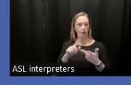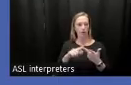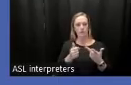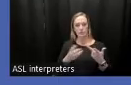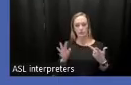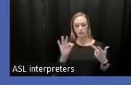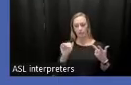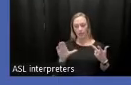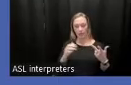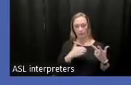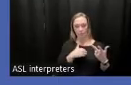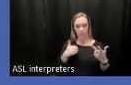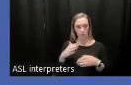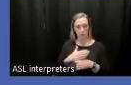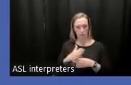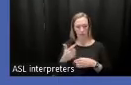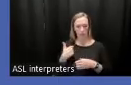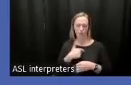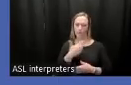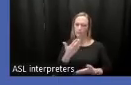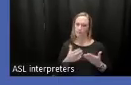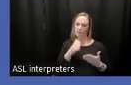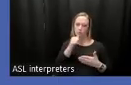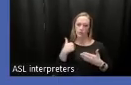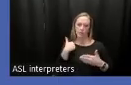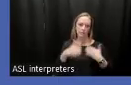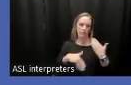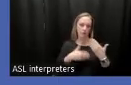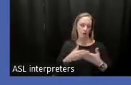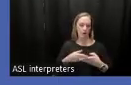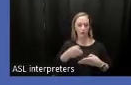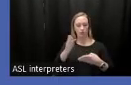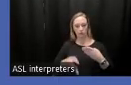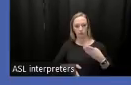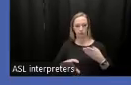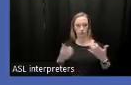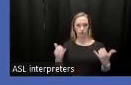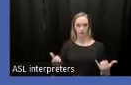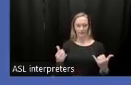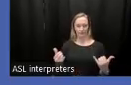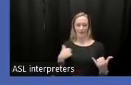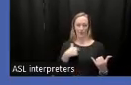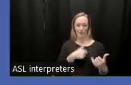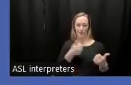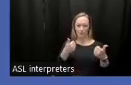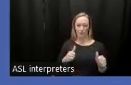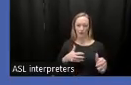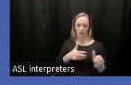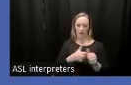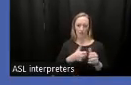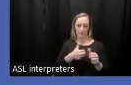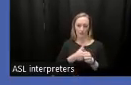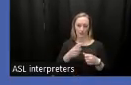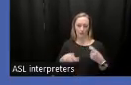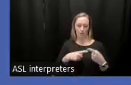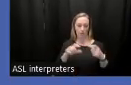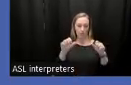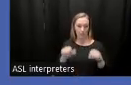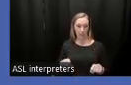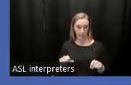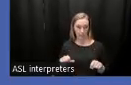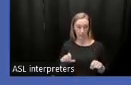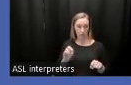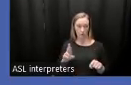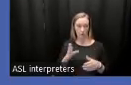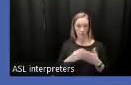We probably don't have them all done right now. We try to update them as we can, and if someone draws to our attention that